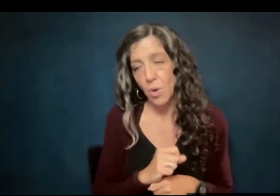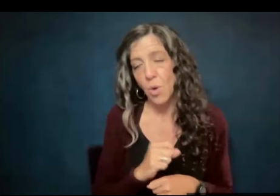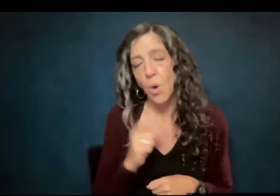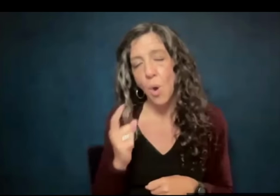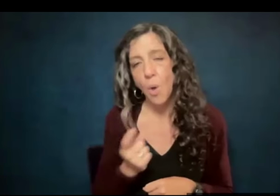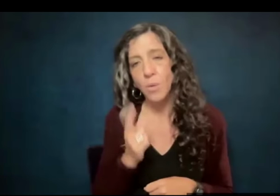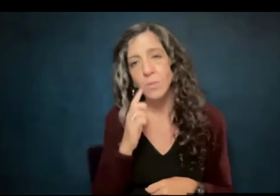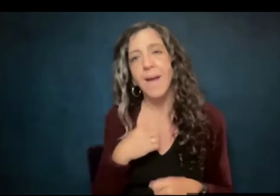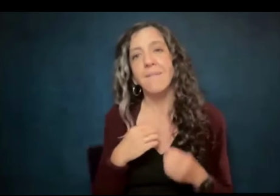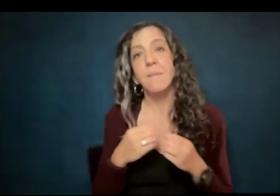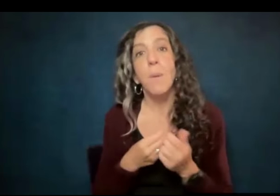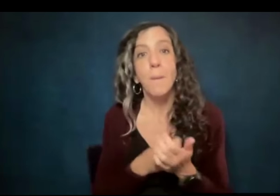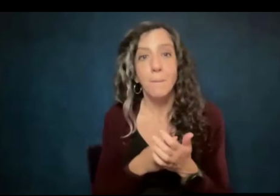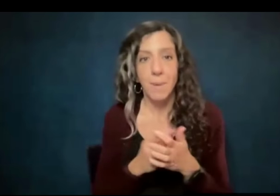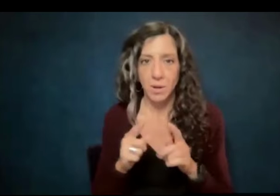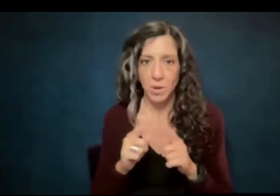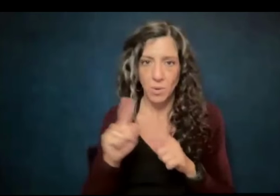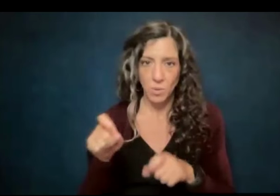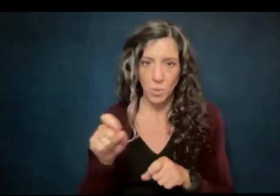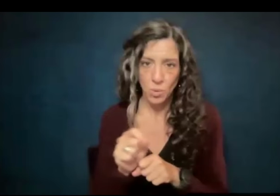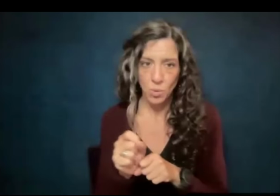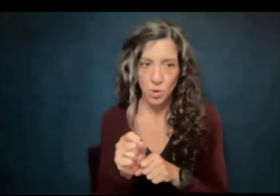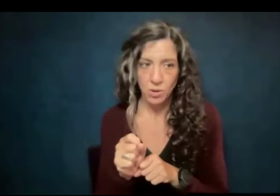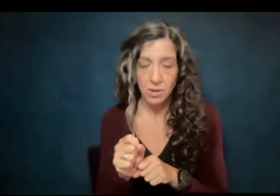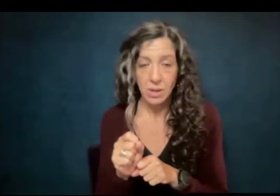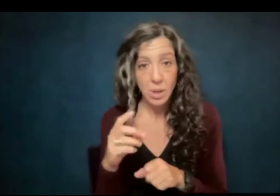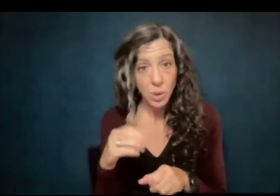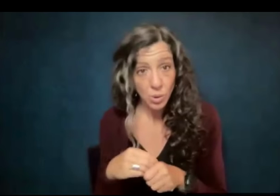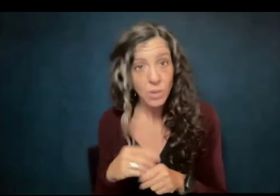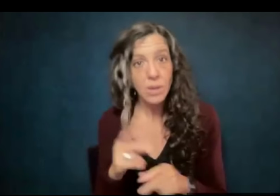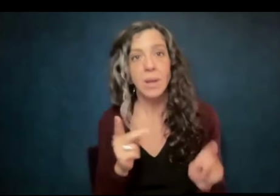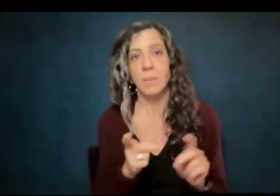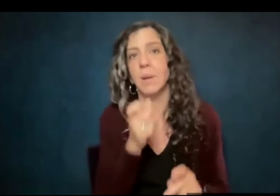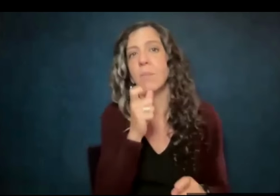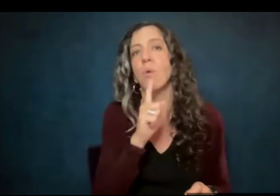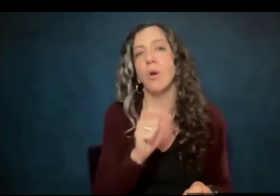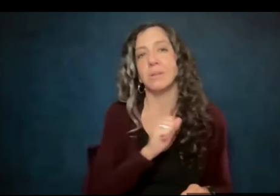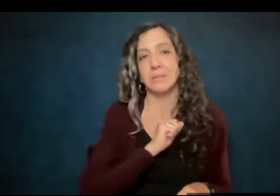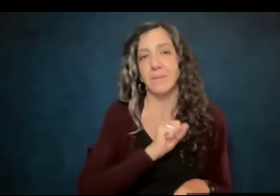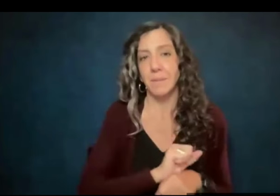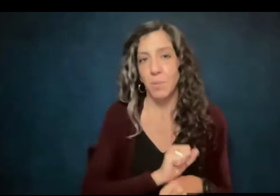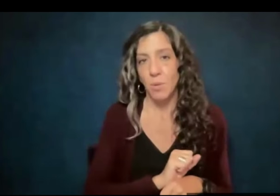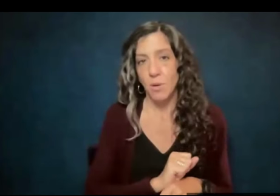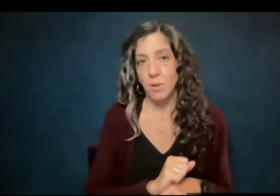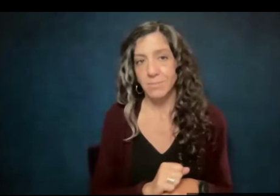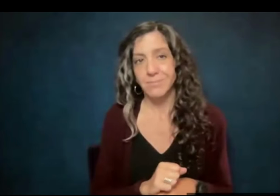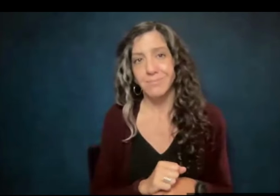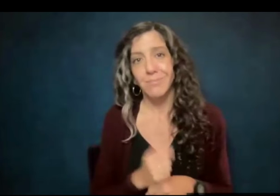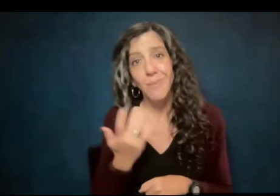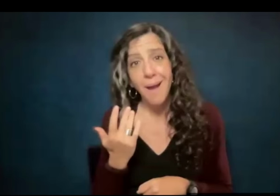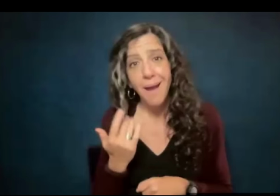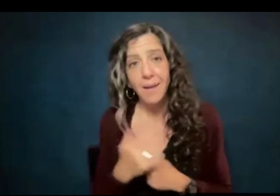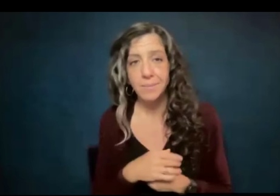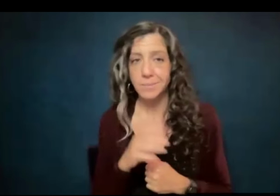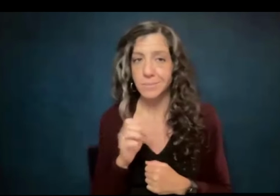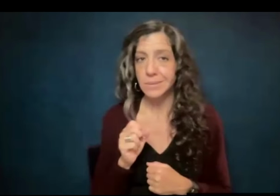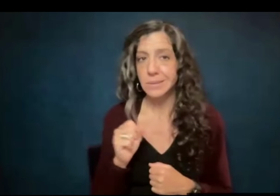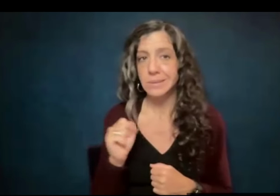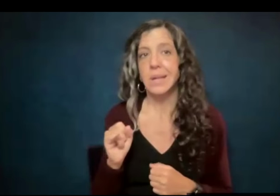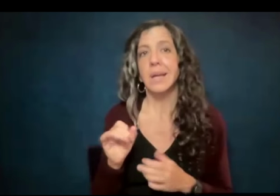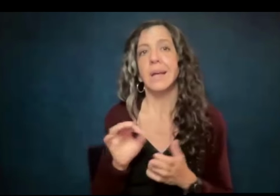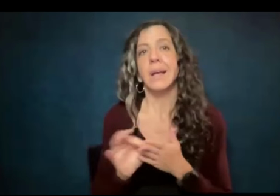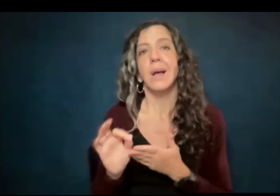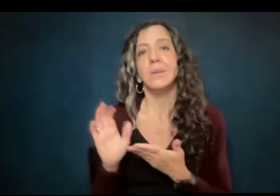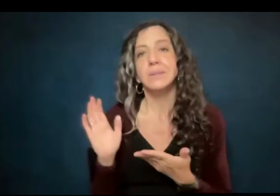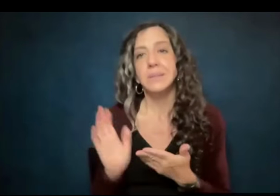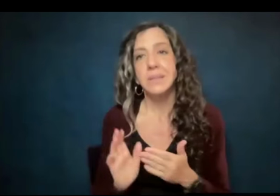always have more money when they work. That includes people who are self-employed. And that's because Social Security counts